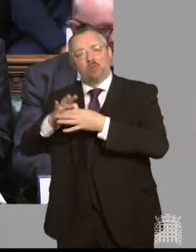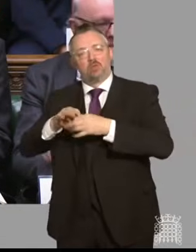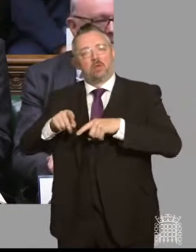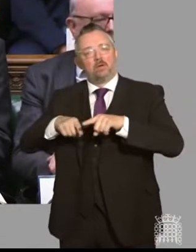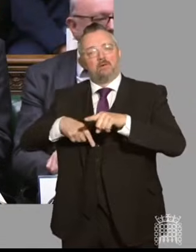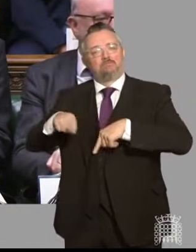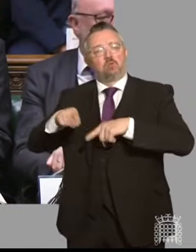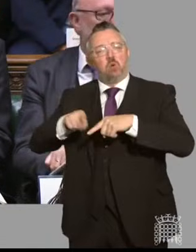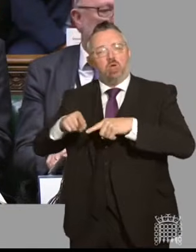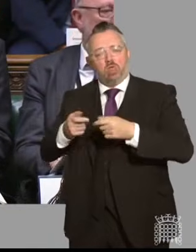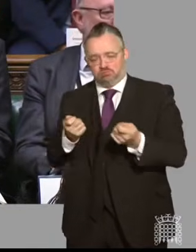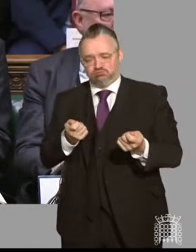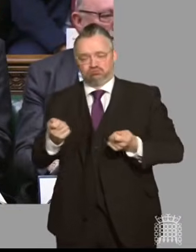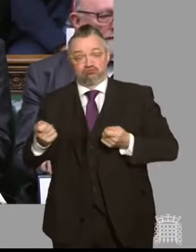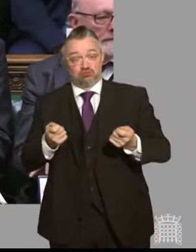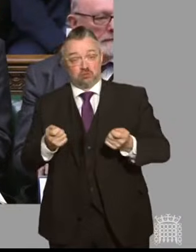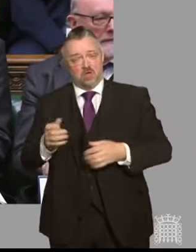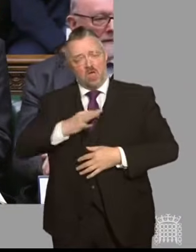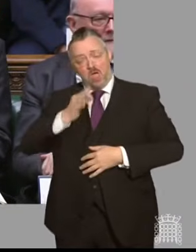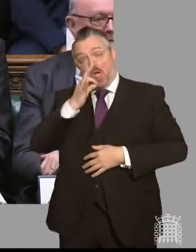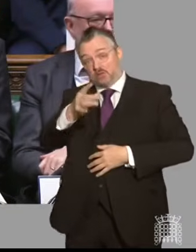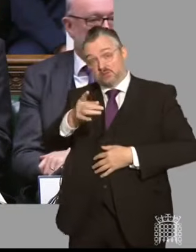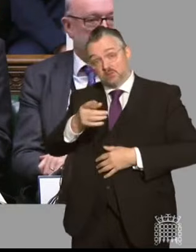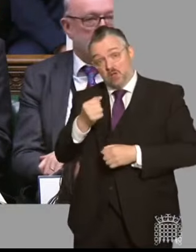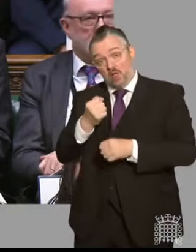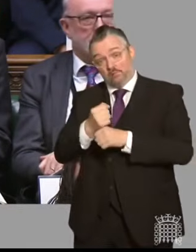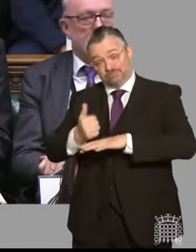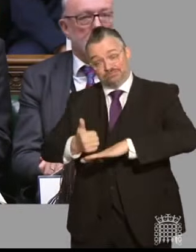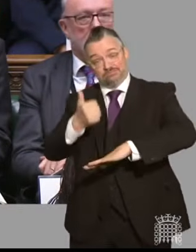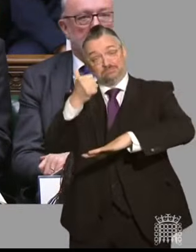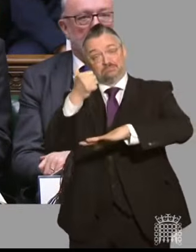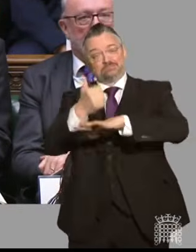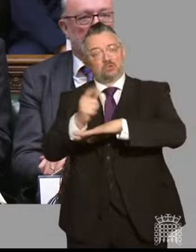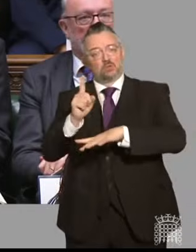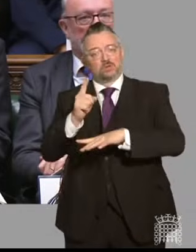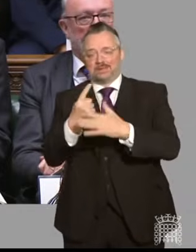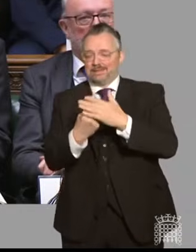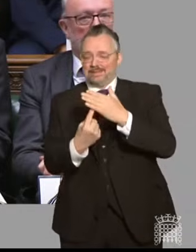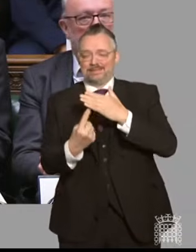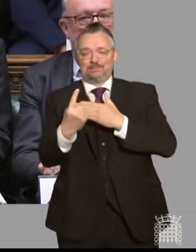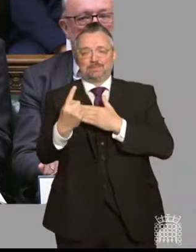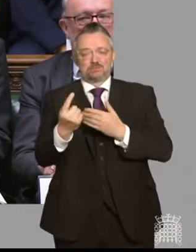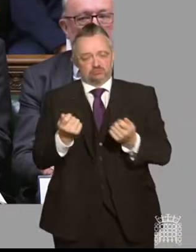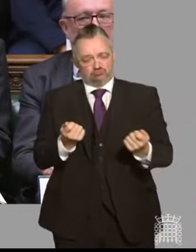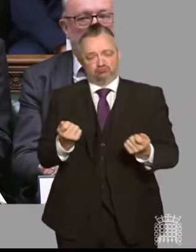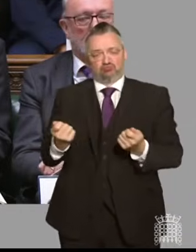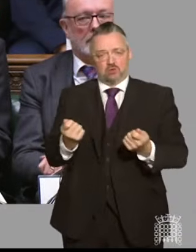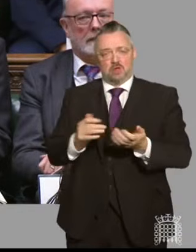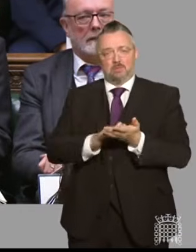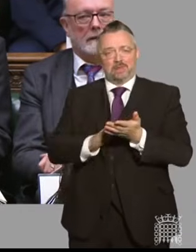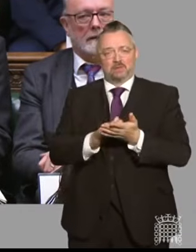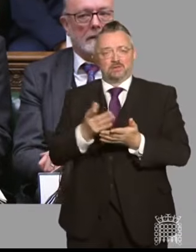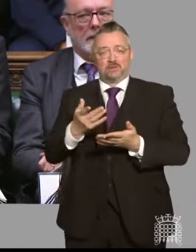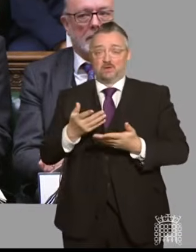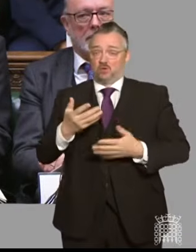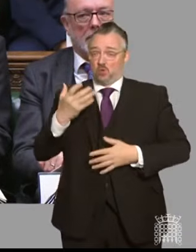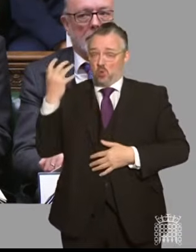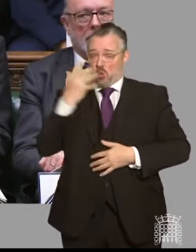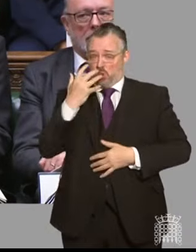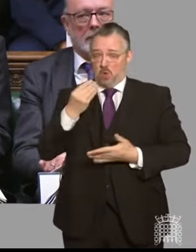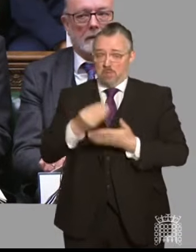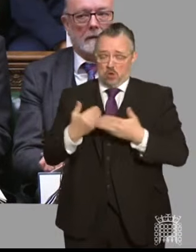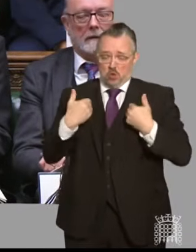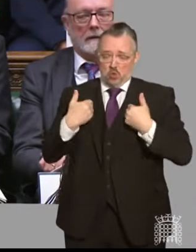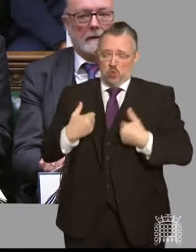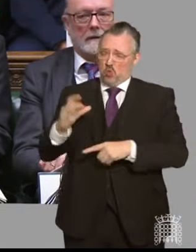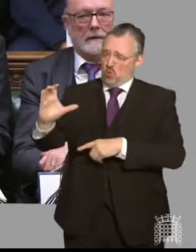with the upfront power to intervene to achieve a fairer distribution of the enormous riches which football has, to ensure that no community in the